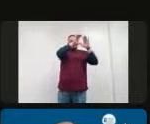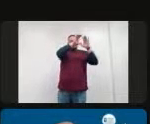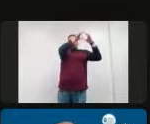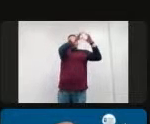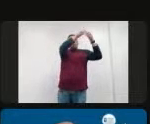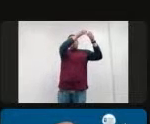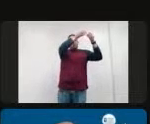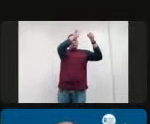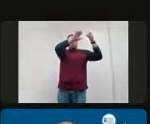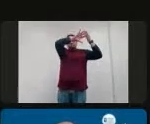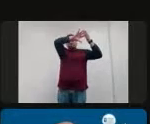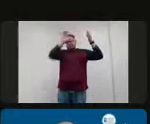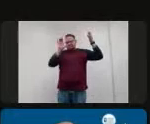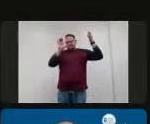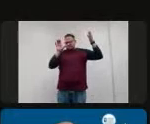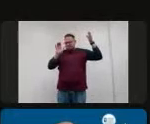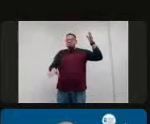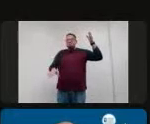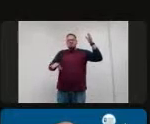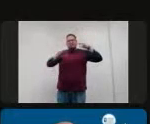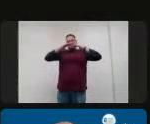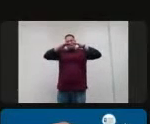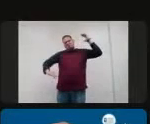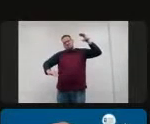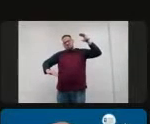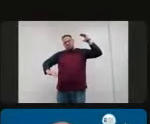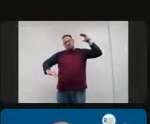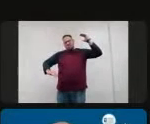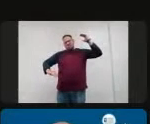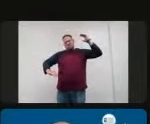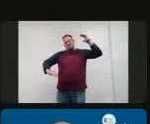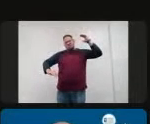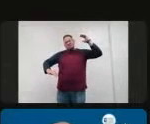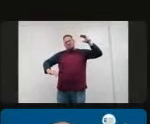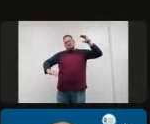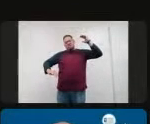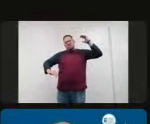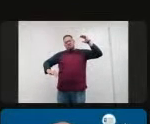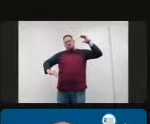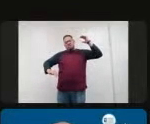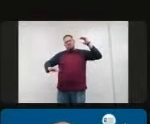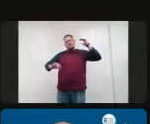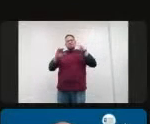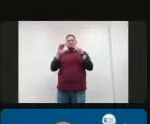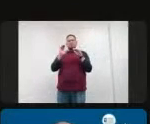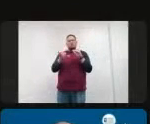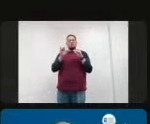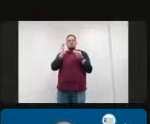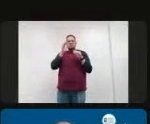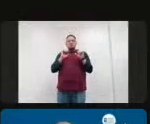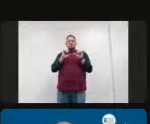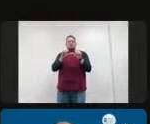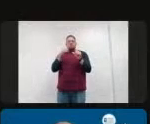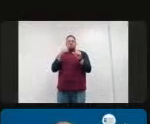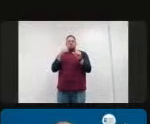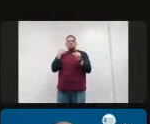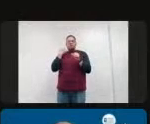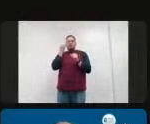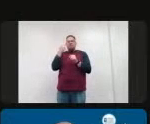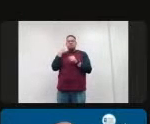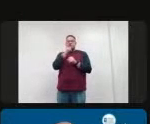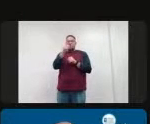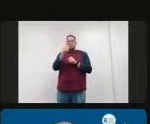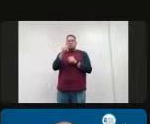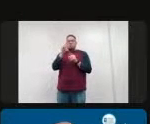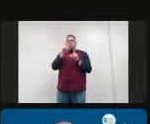perpetuate systemic inequities, and decades of disparities can continue if we don't question ourselves. That